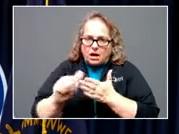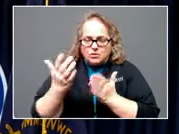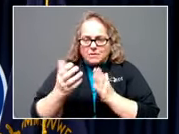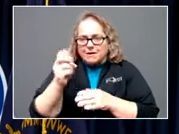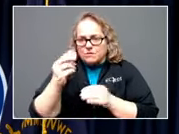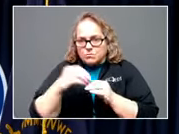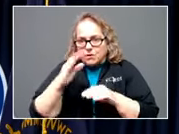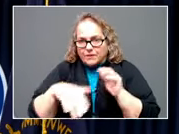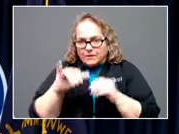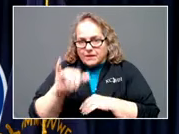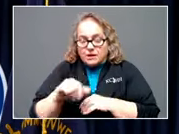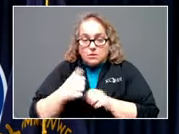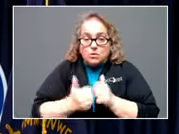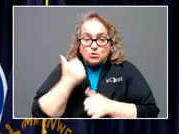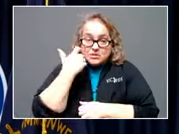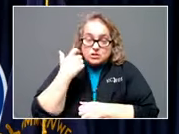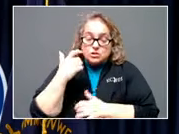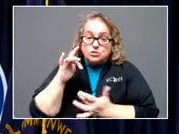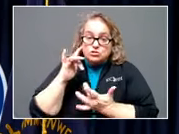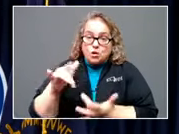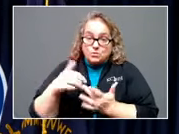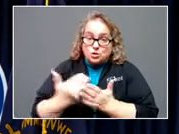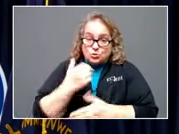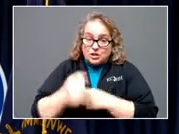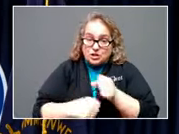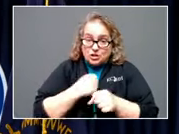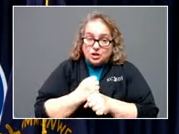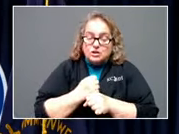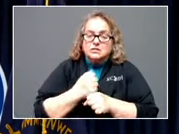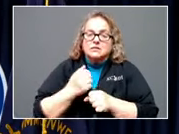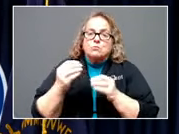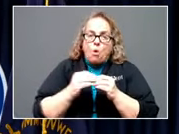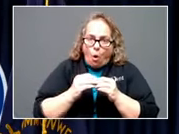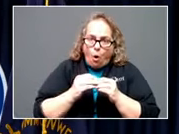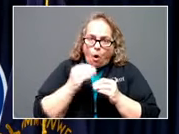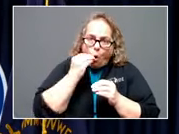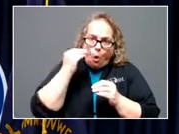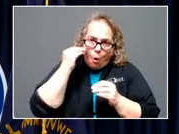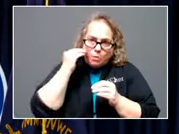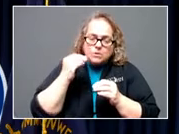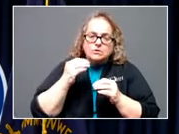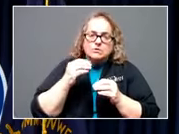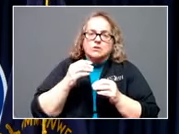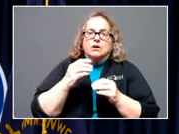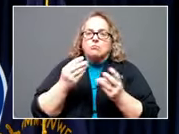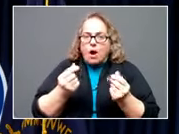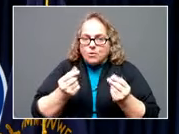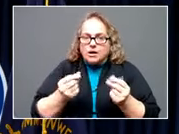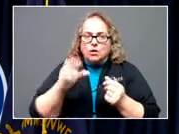Year's holiday indicate substantial impacts to homes, commercial properties, water distribution centers, roads,